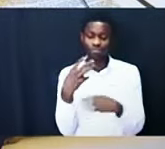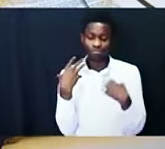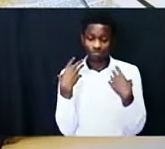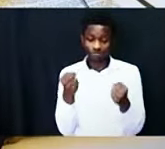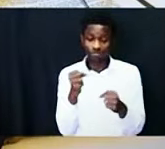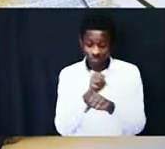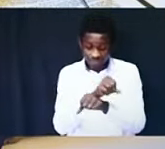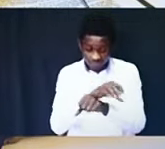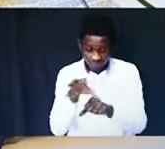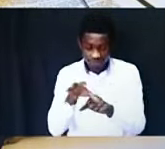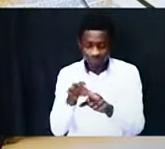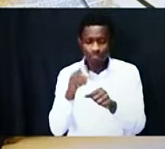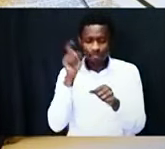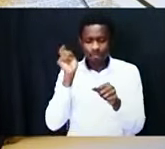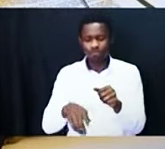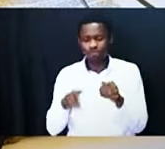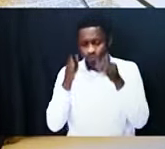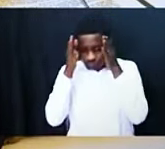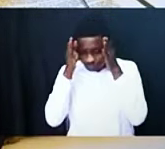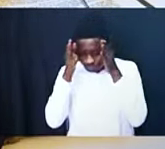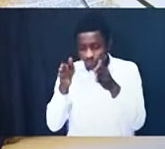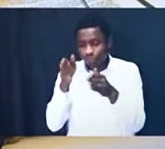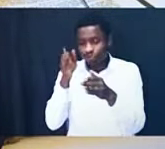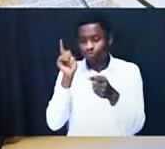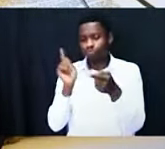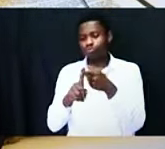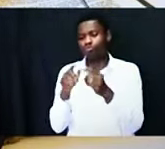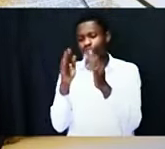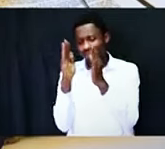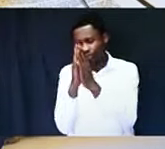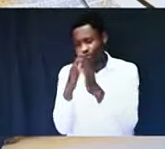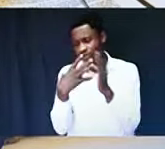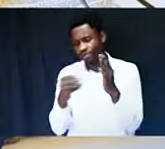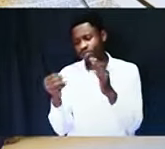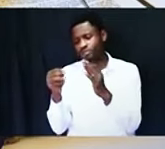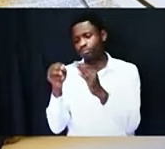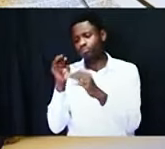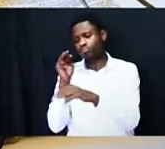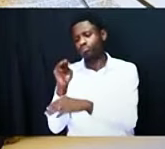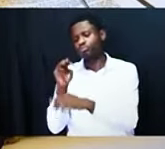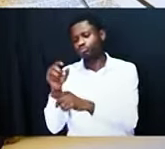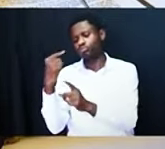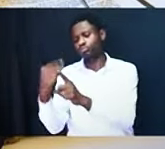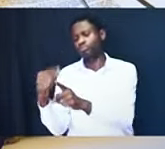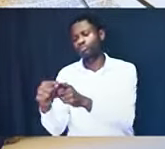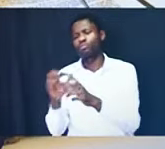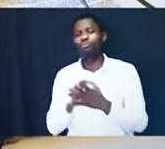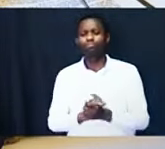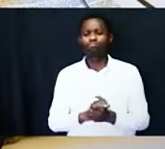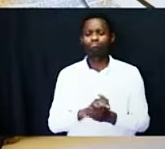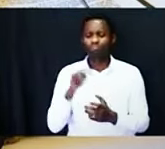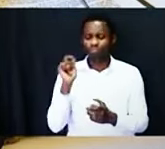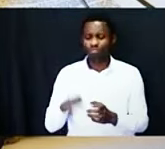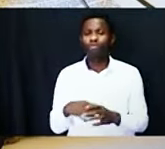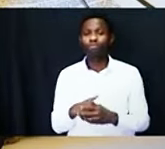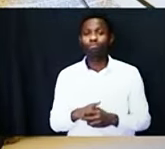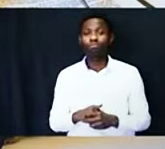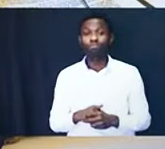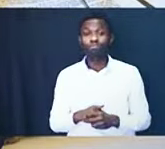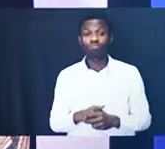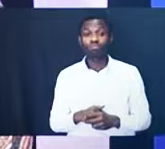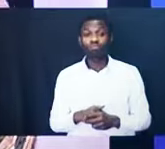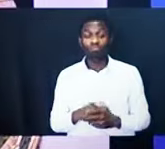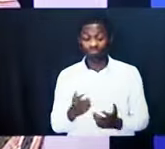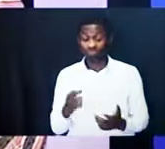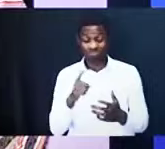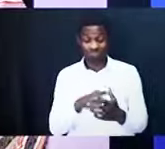We need to give attention to prayer and the ministry of the word. See, next week,